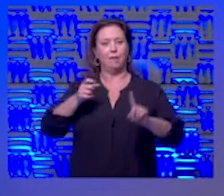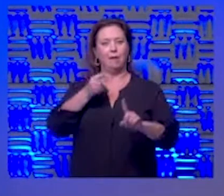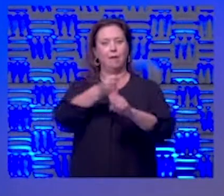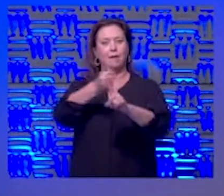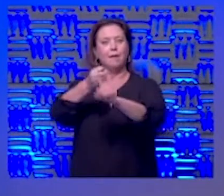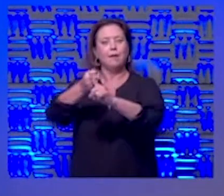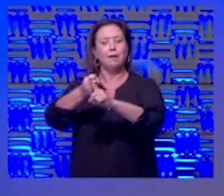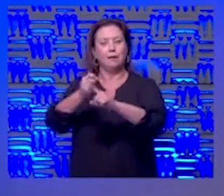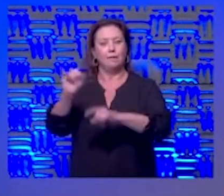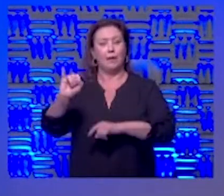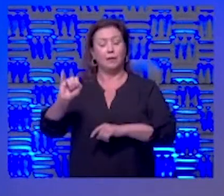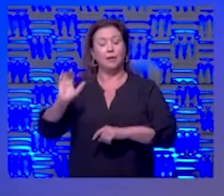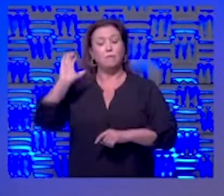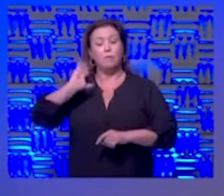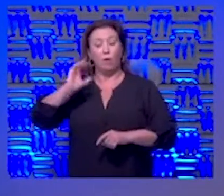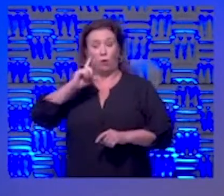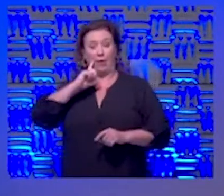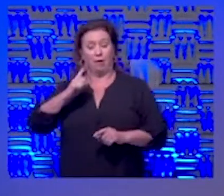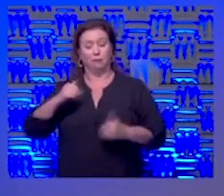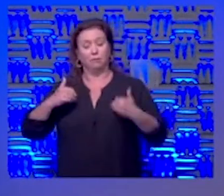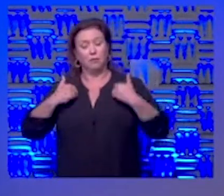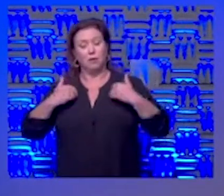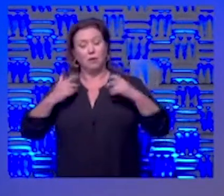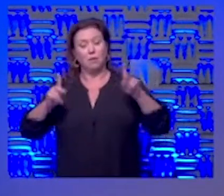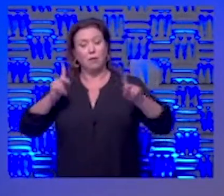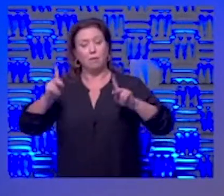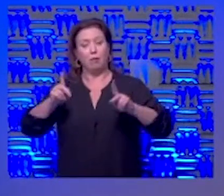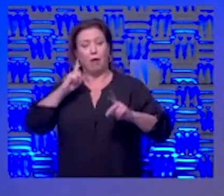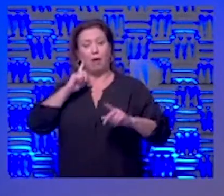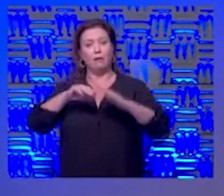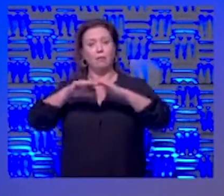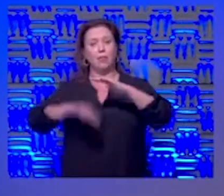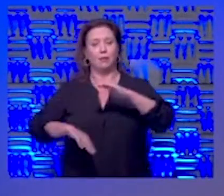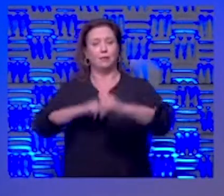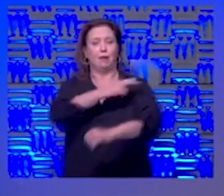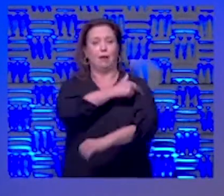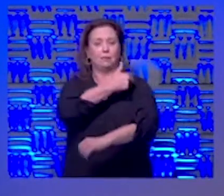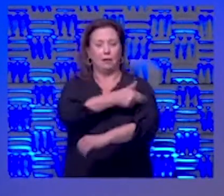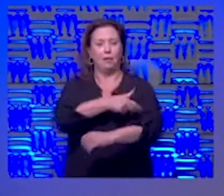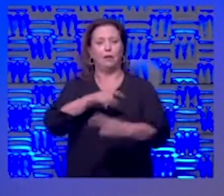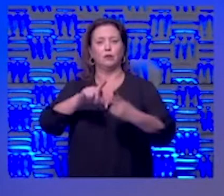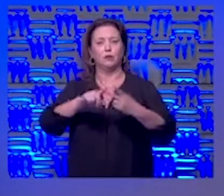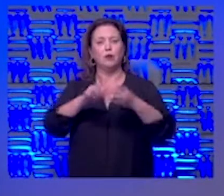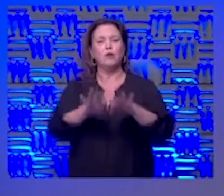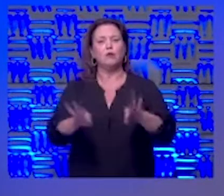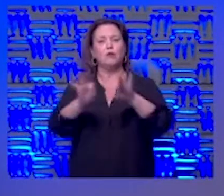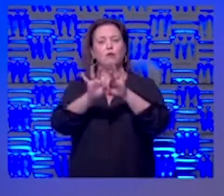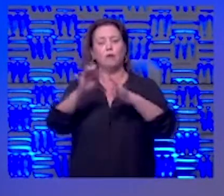people have less probability of having hospitalization and critical illness and death. So that's